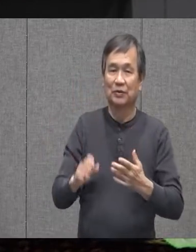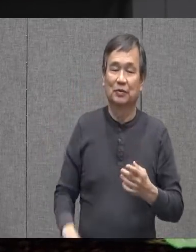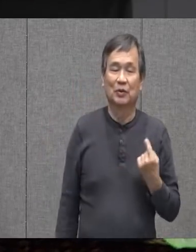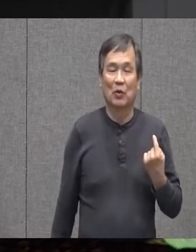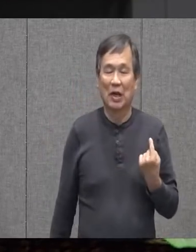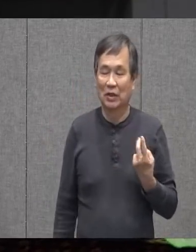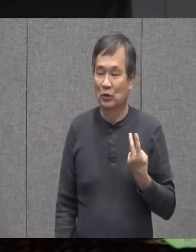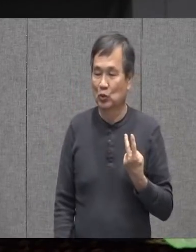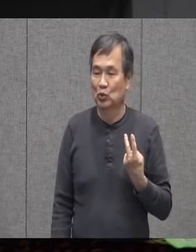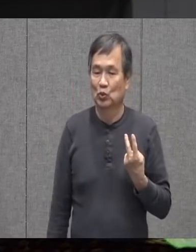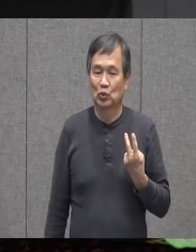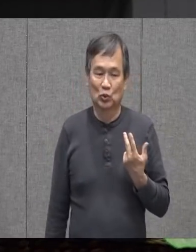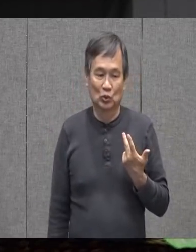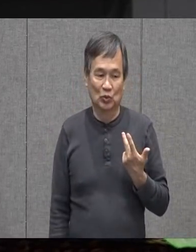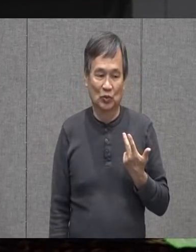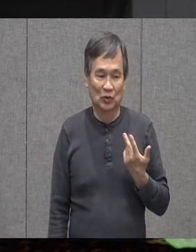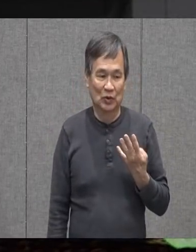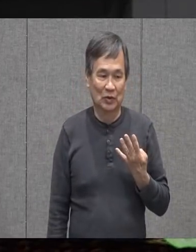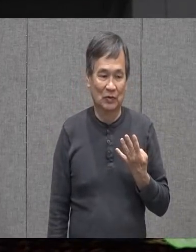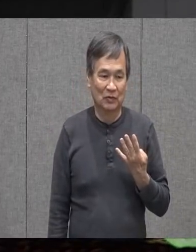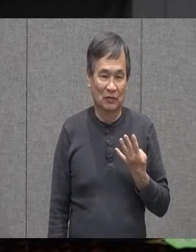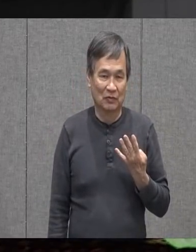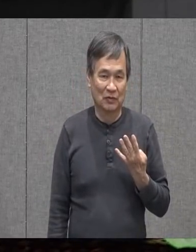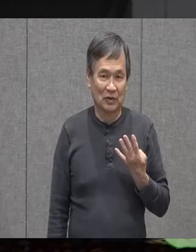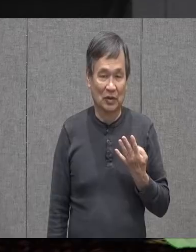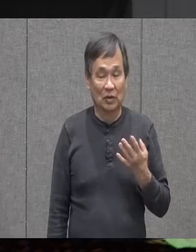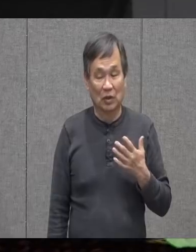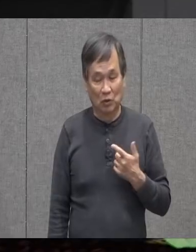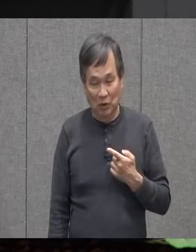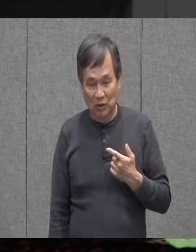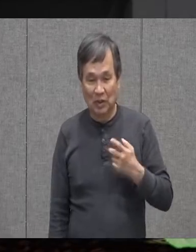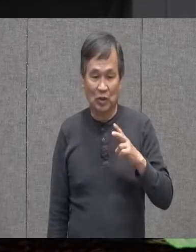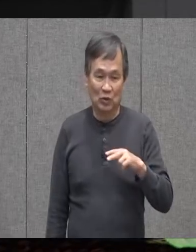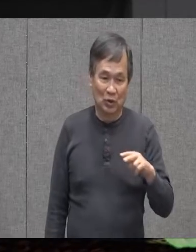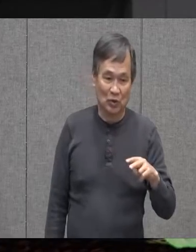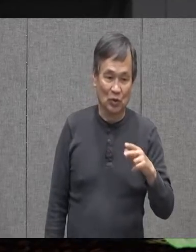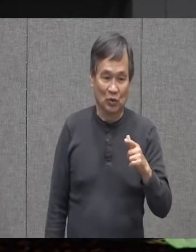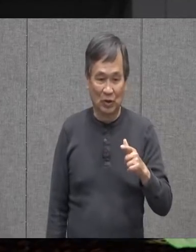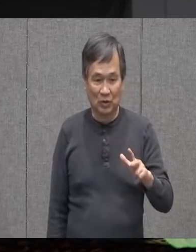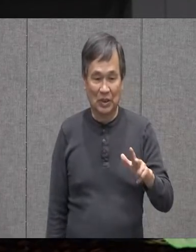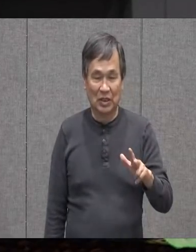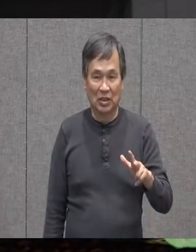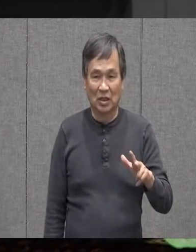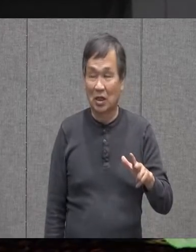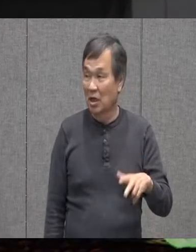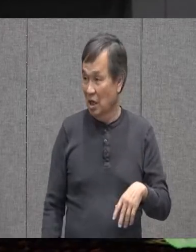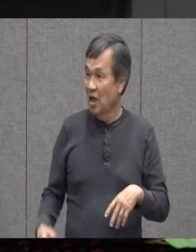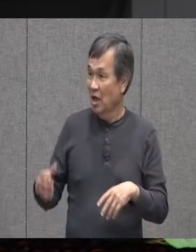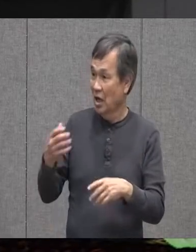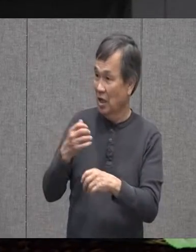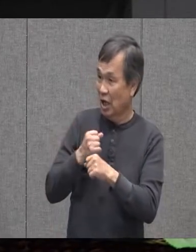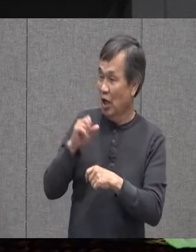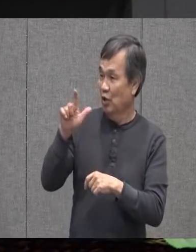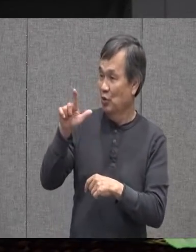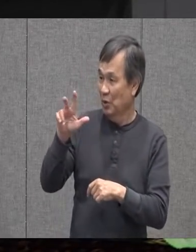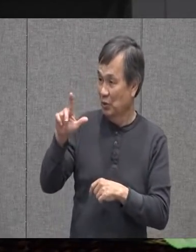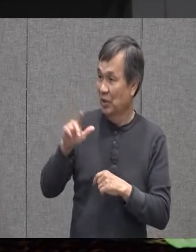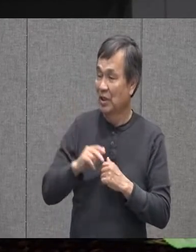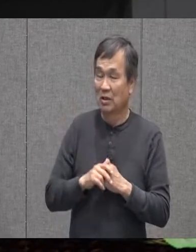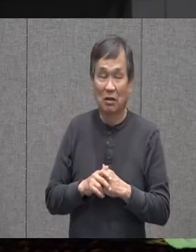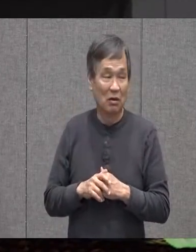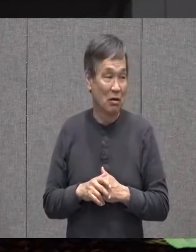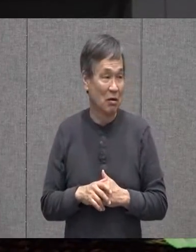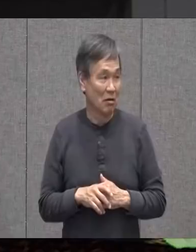1, 2, 3, 4, 21, 22, 23. I counted 23.